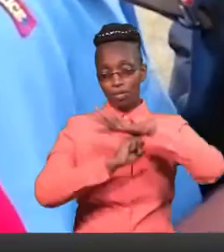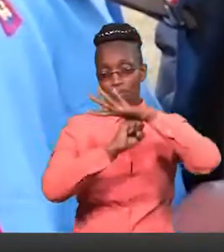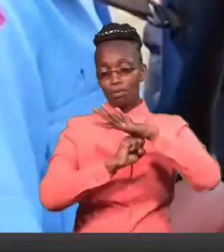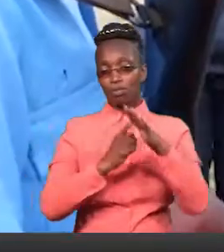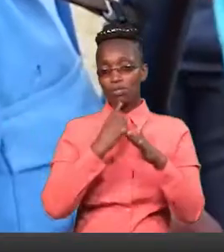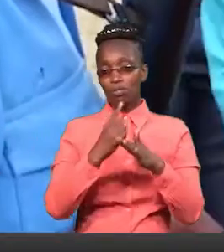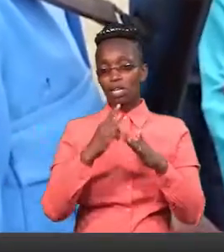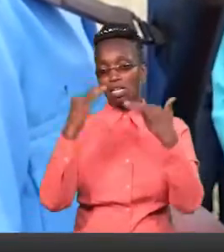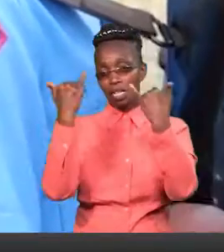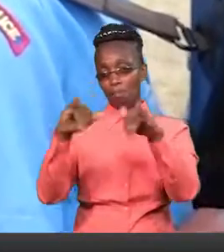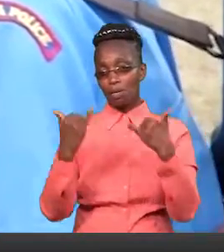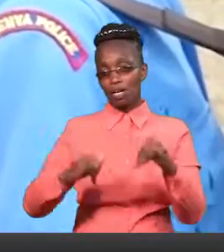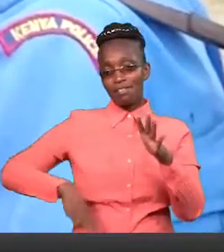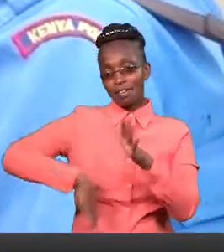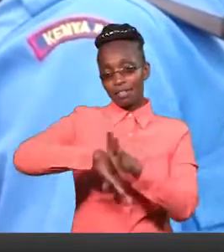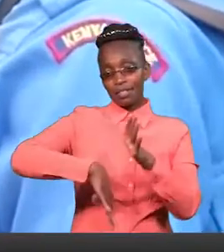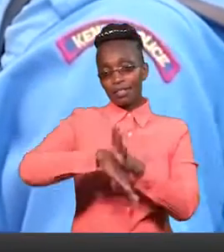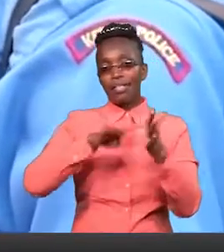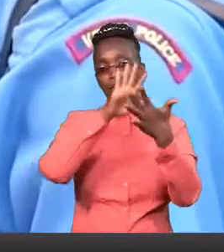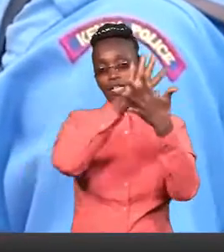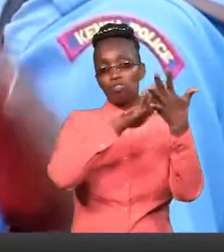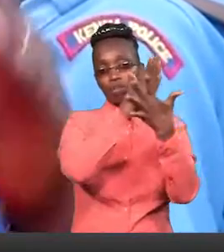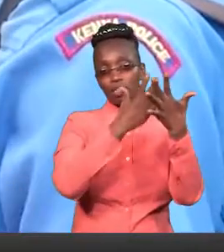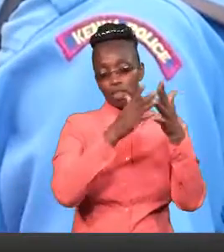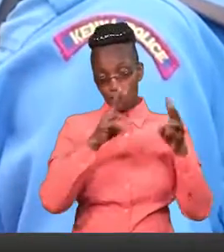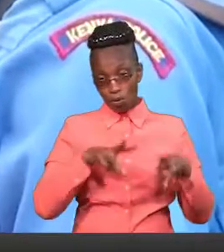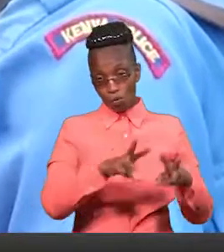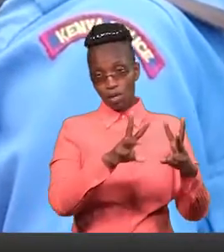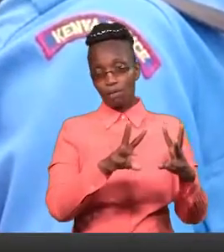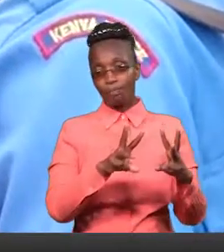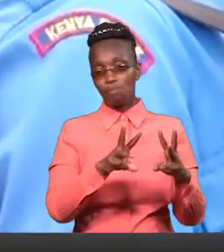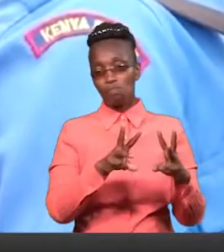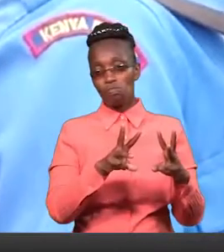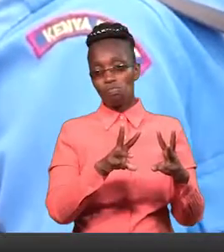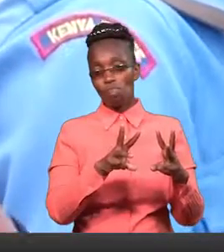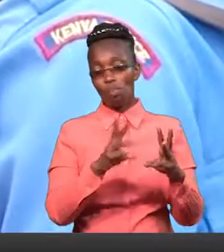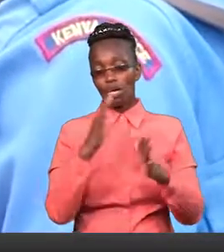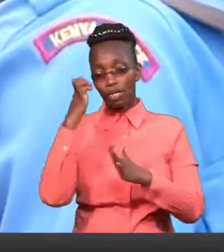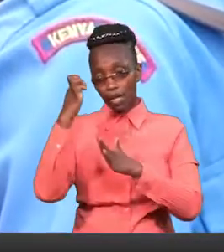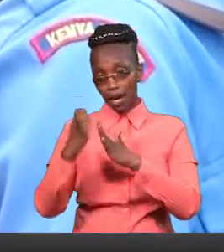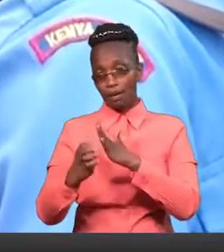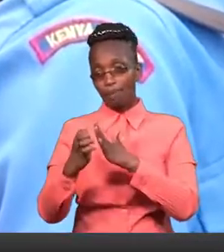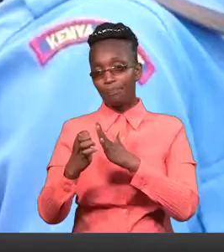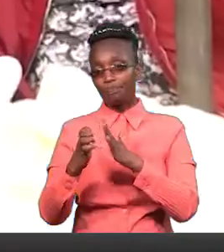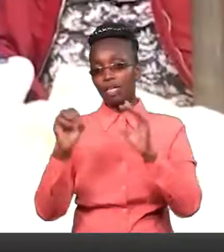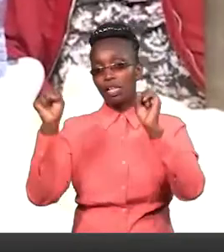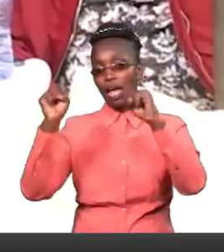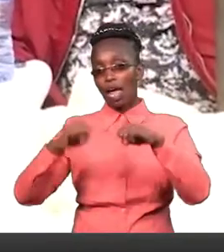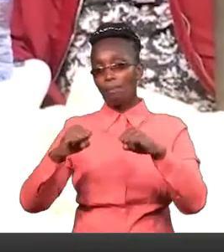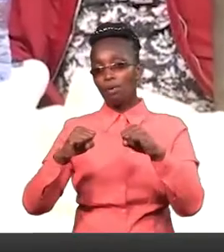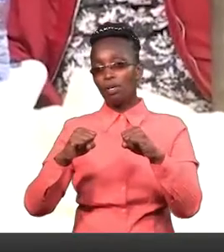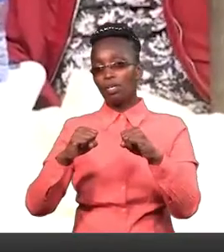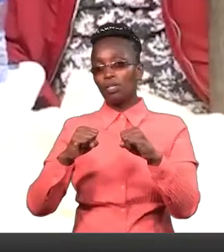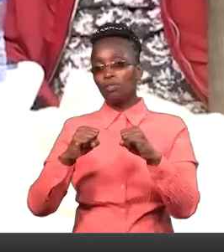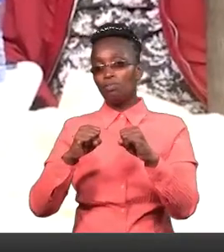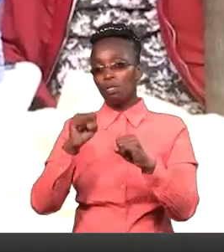structured manner, so that maybe at the end of the day they're able to be scouted by other clubs. Anaimani